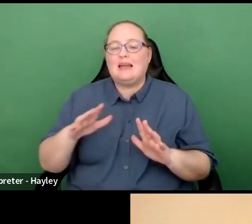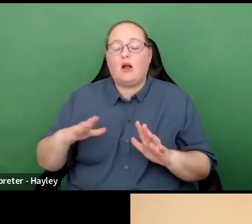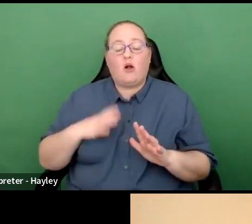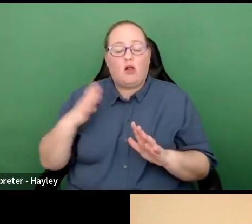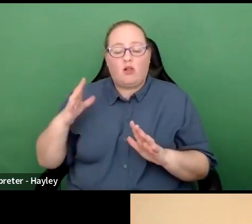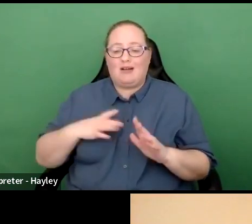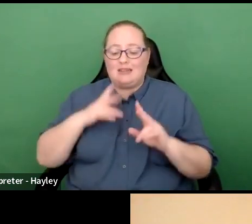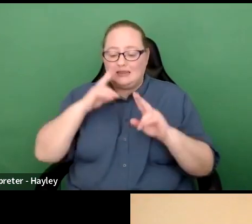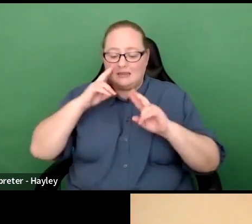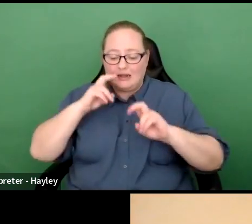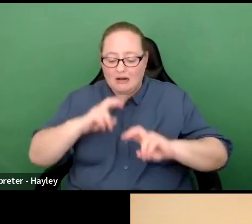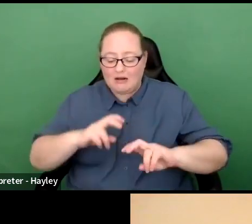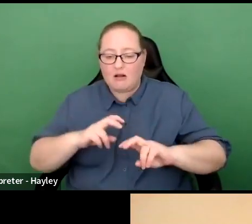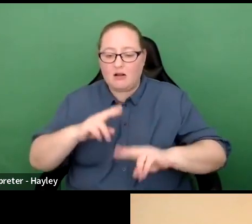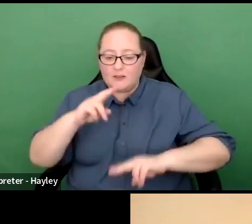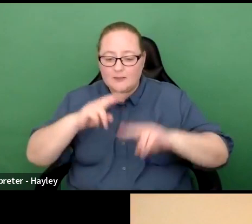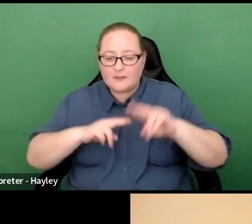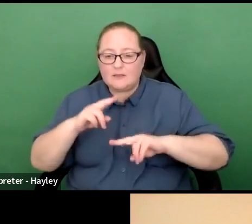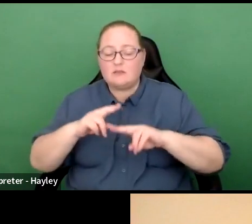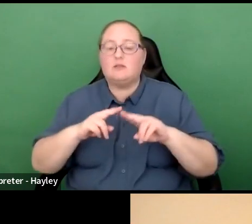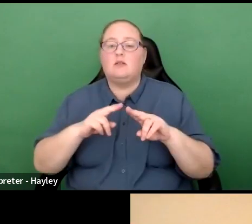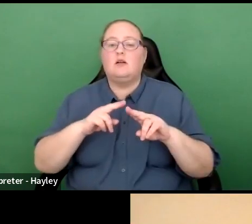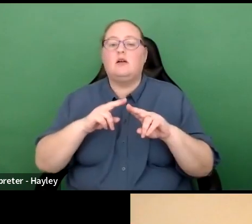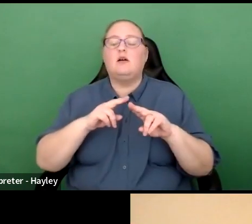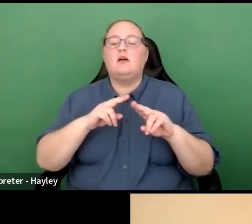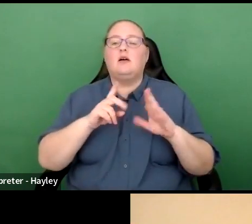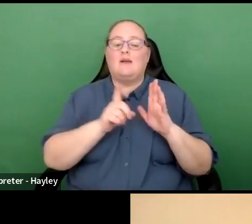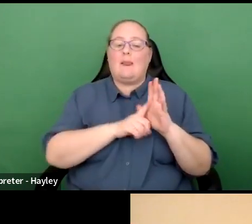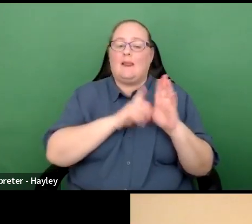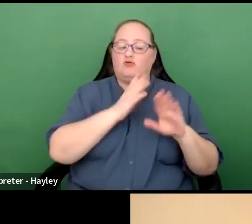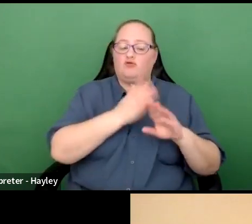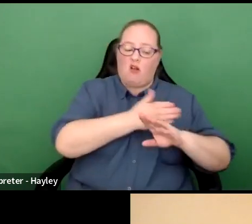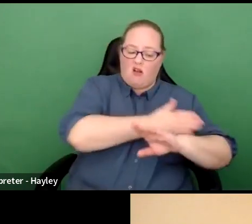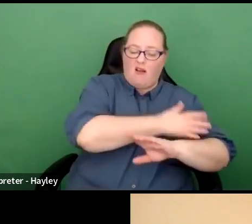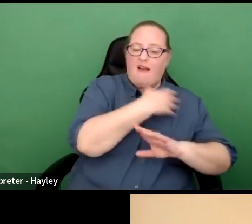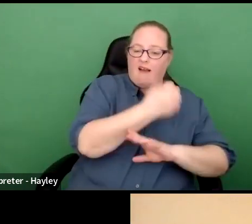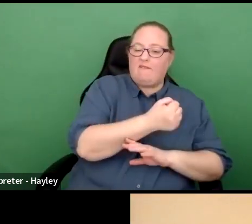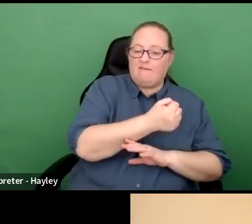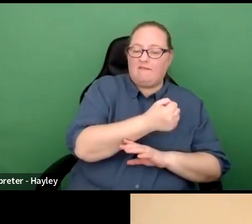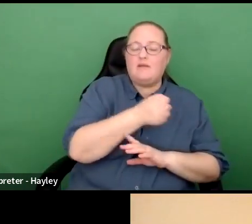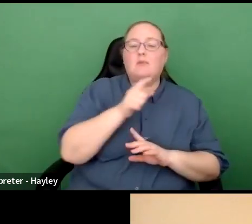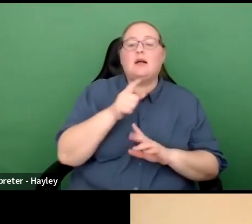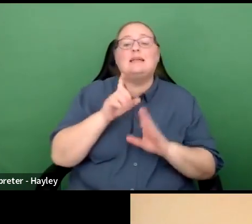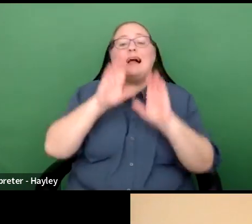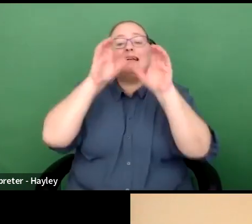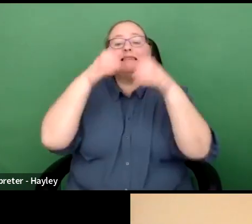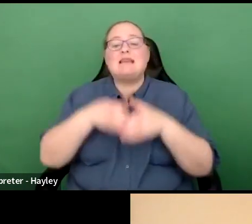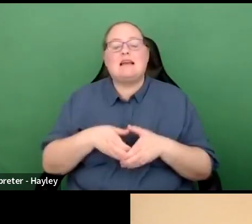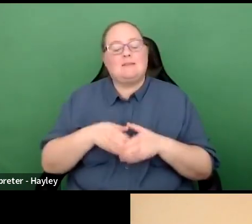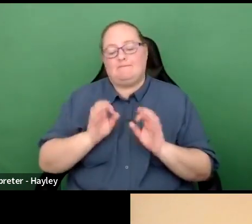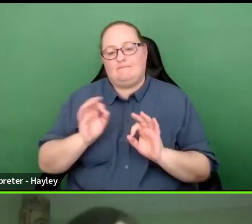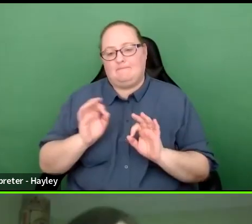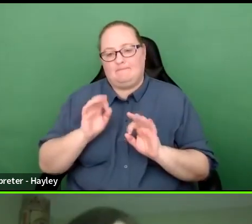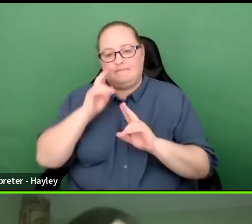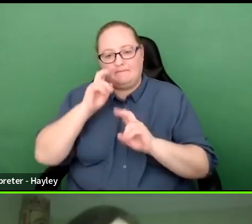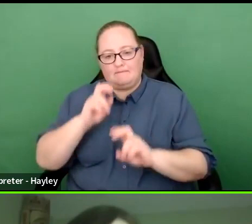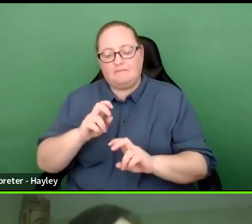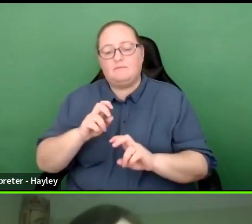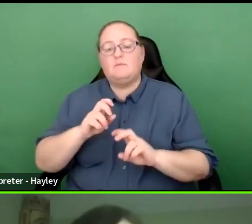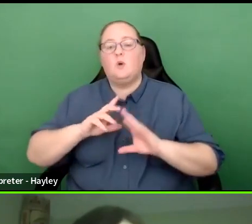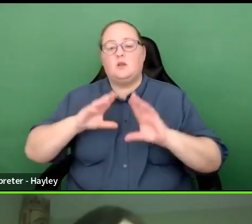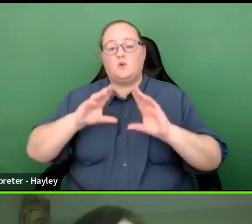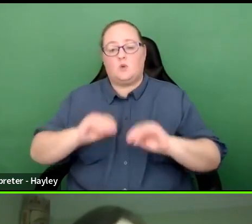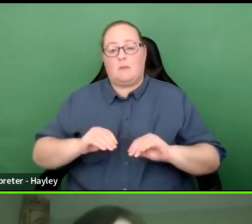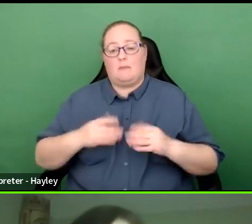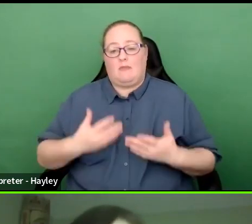and religious values, but the state hasn't when it comes to the Soviet and post-Soviet period. So I'll stop there. Perhaps maybe